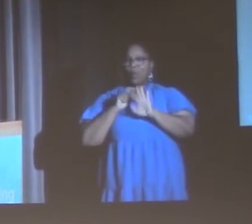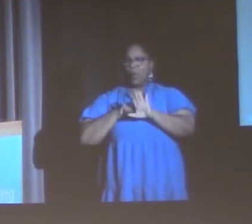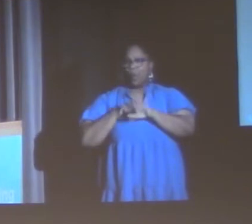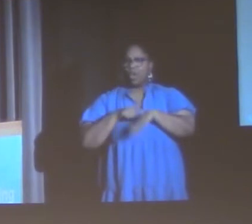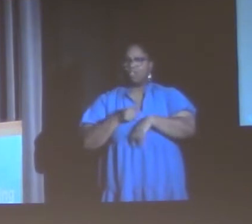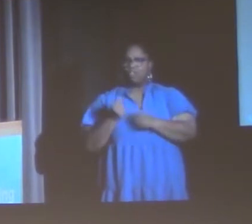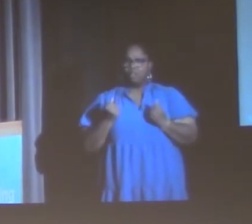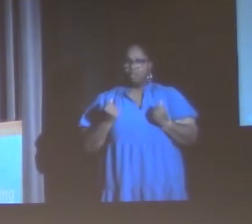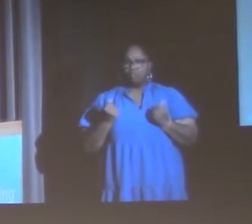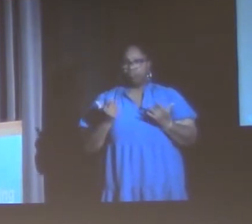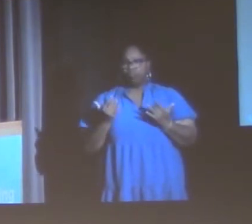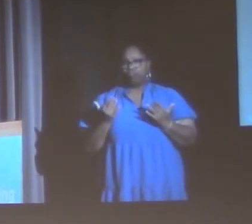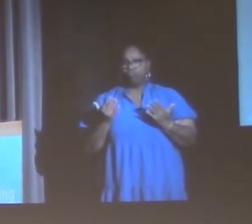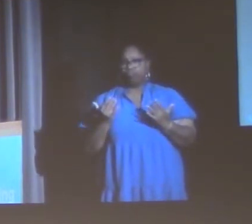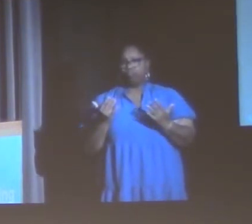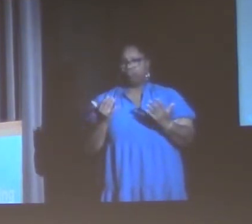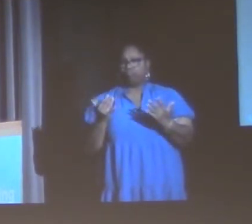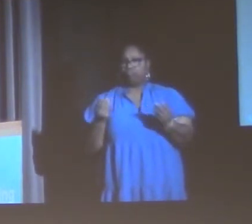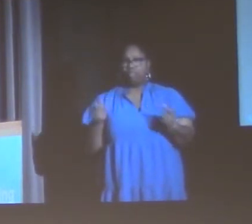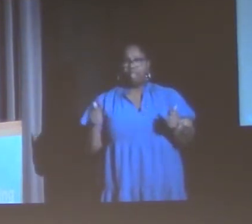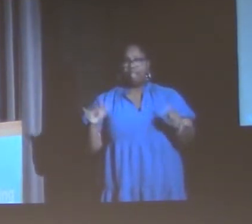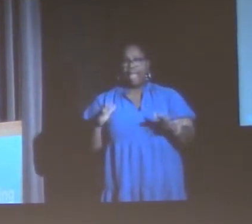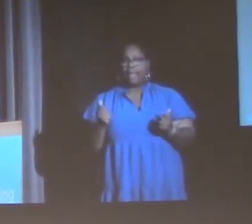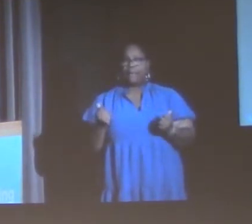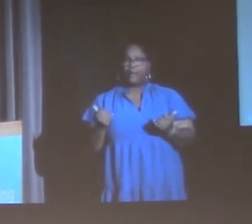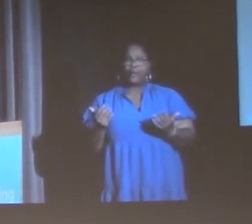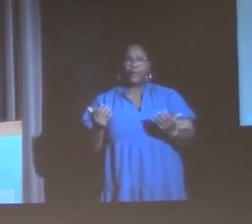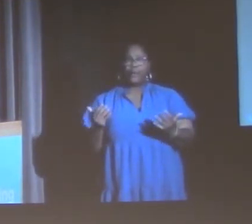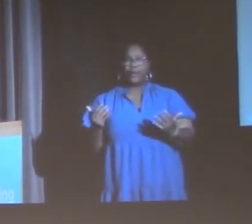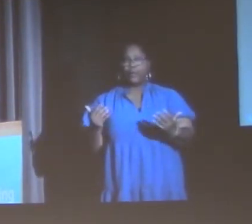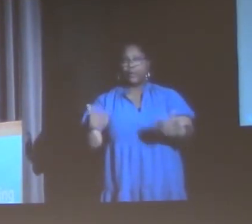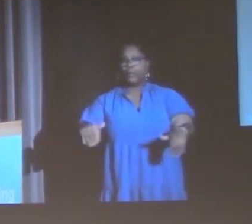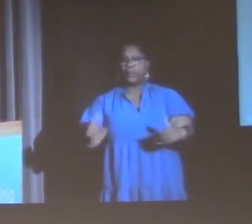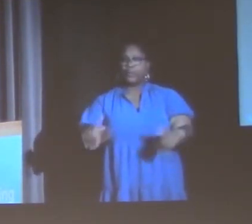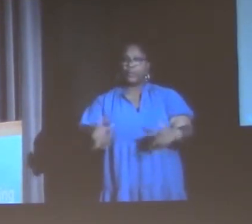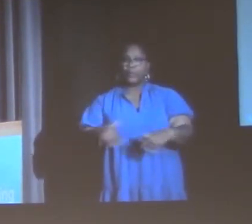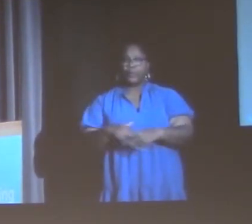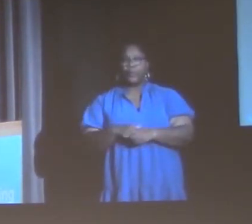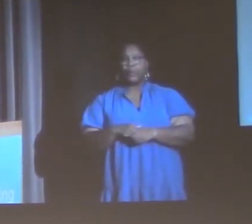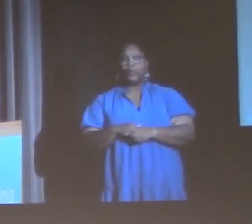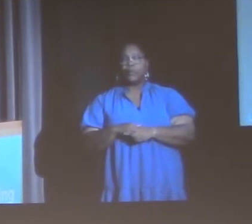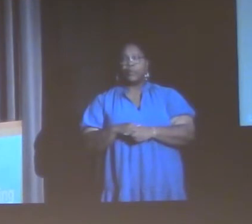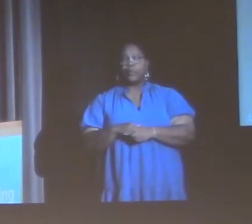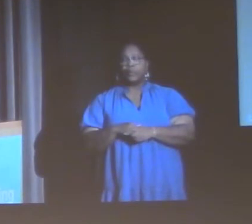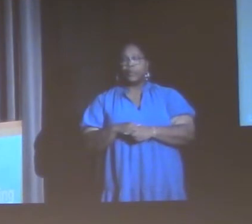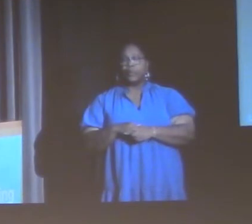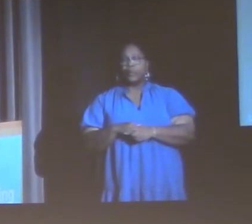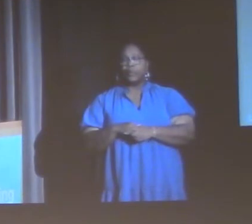the lands and the devastated land, the militarized